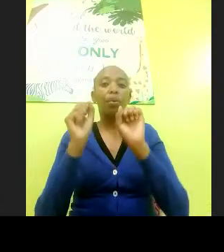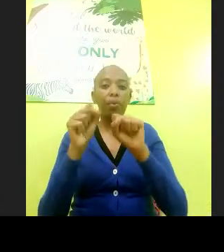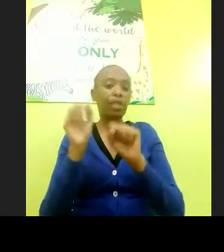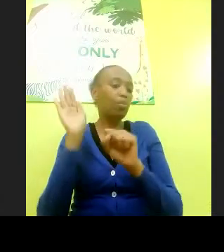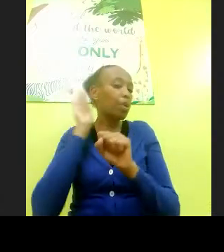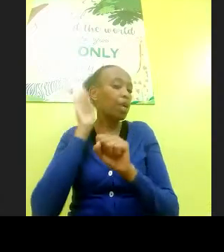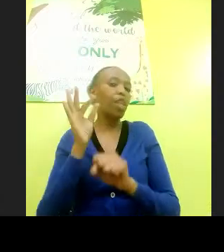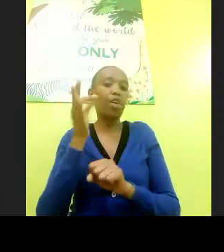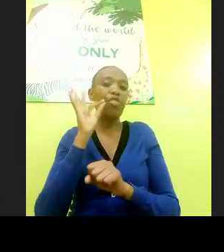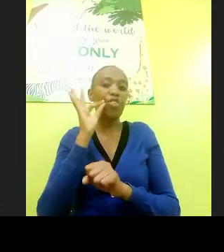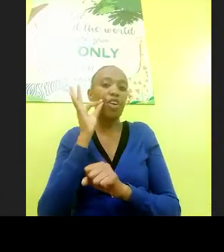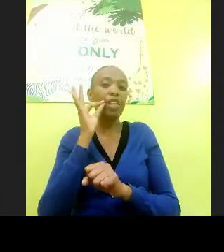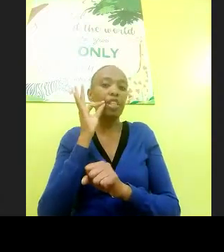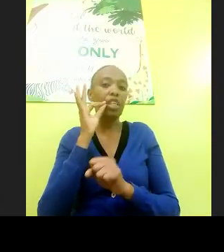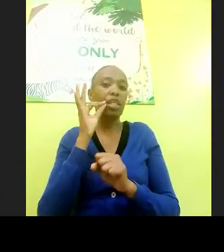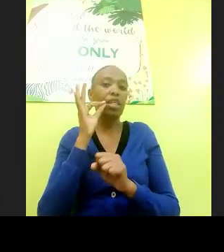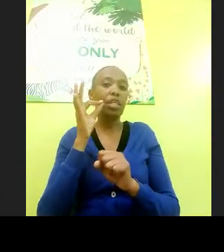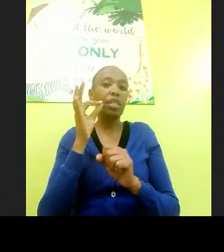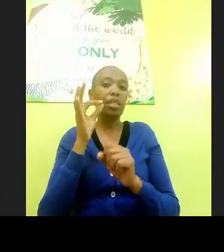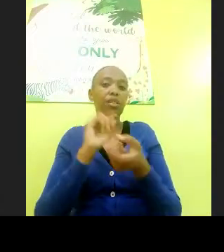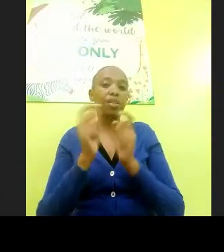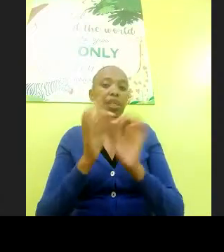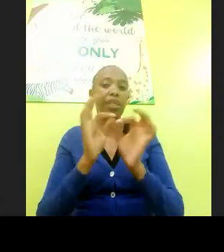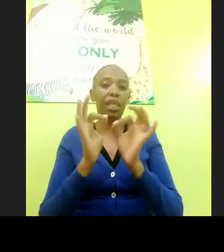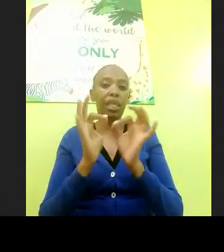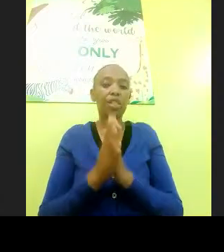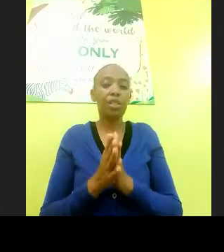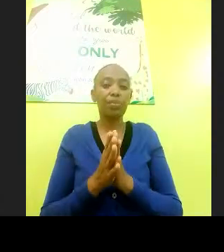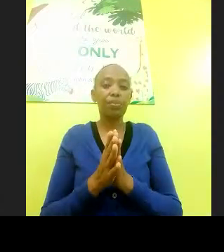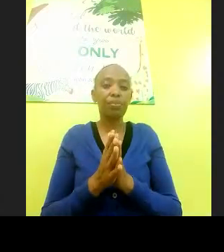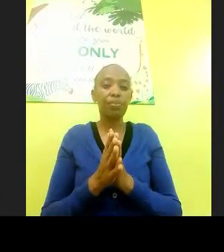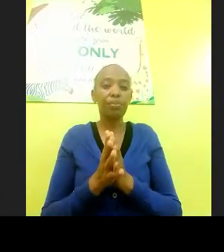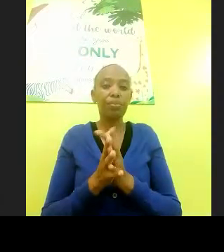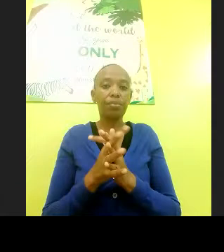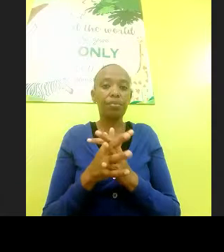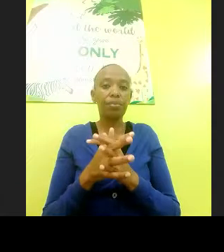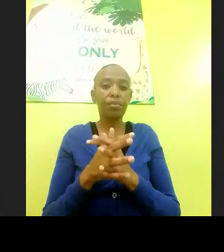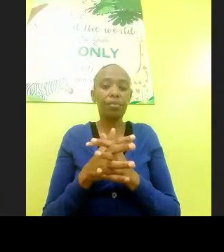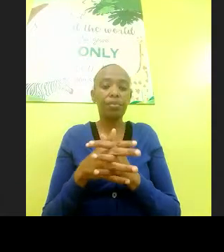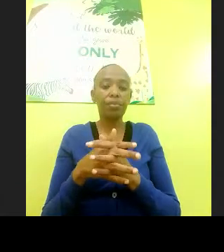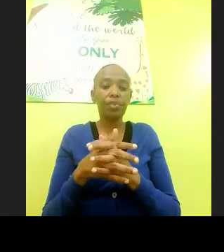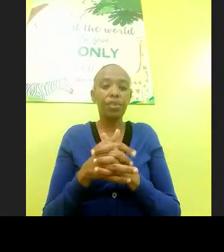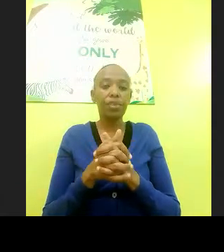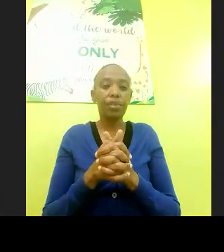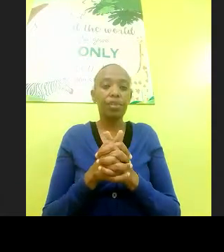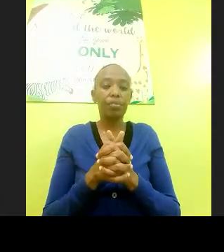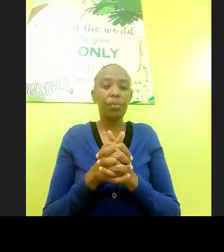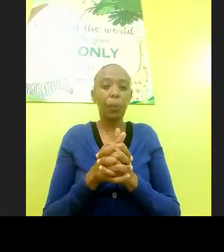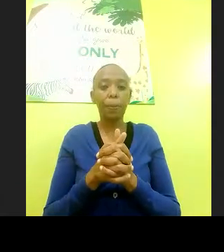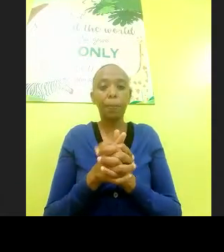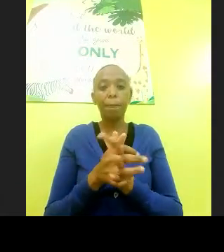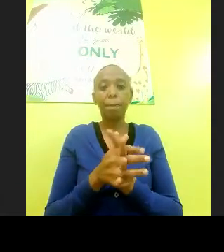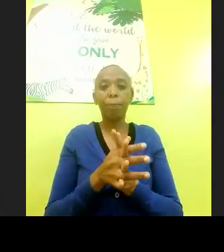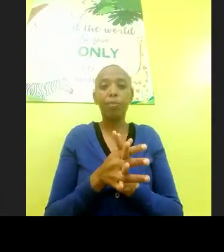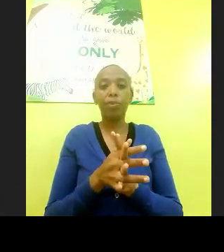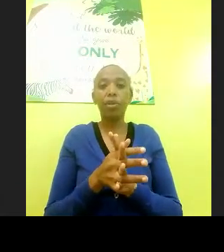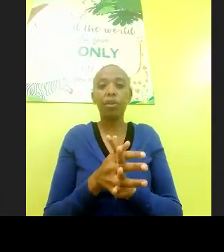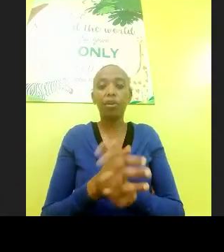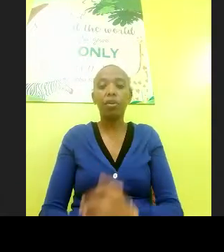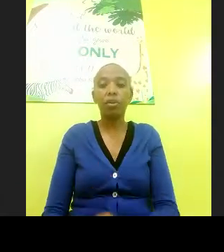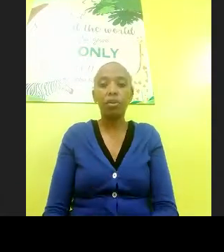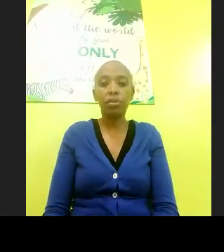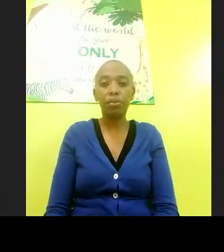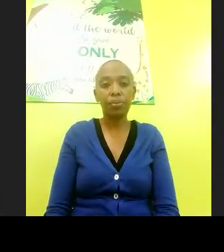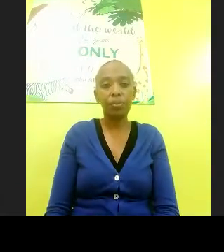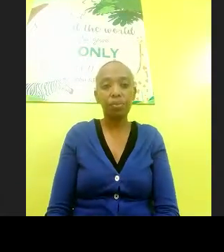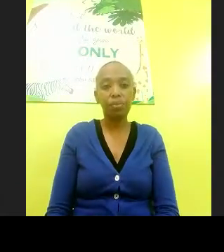or Portuguese interpretation. Portuguese. Portuguese interpretation on the line. Yes.